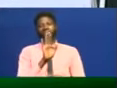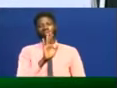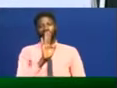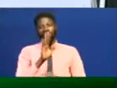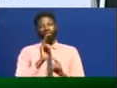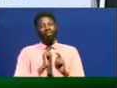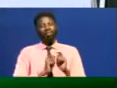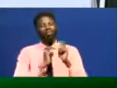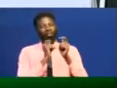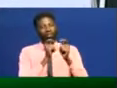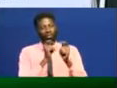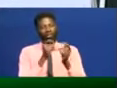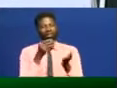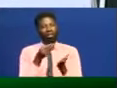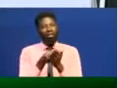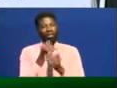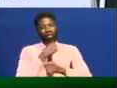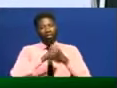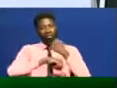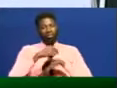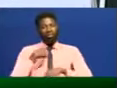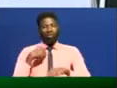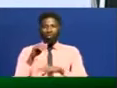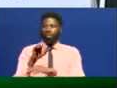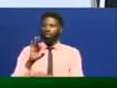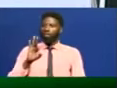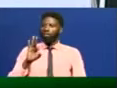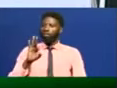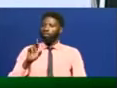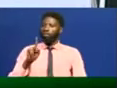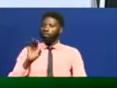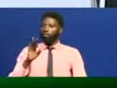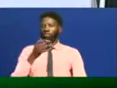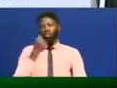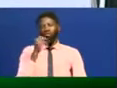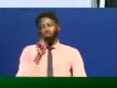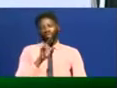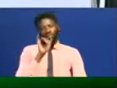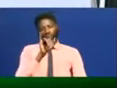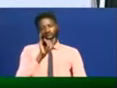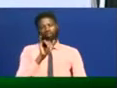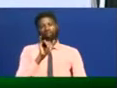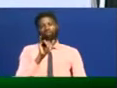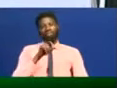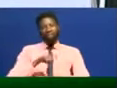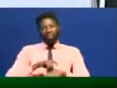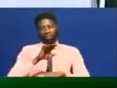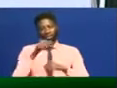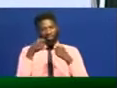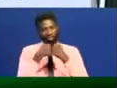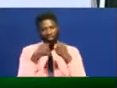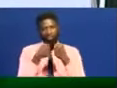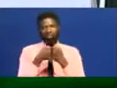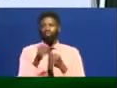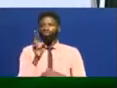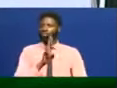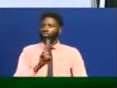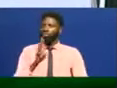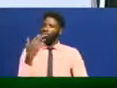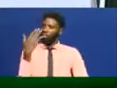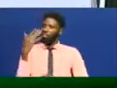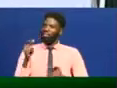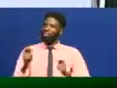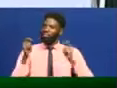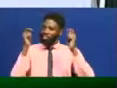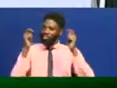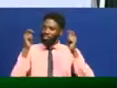Federation that this be the only board used by match officials in your games. Stop using manila paper.